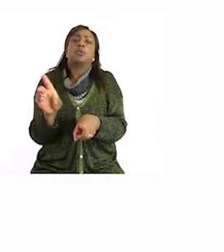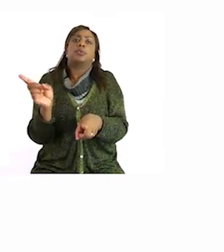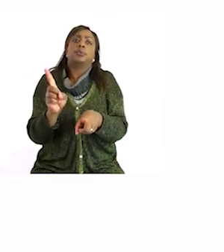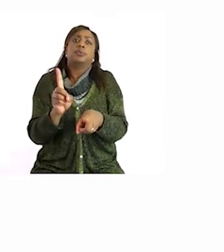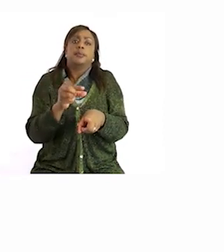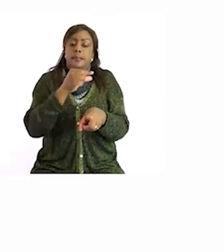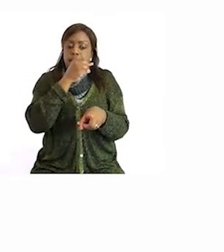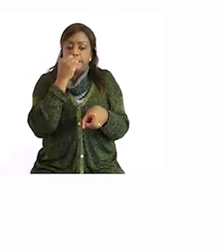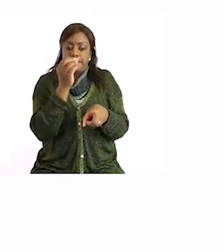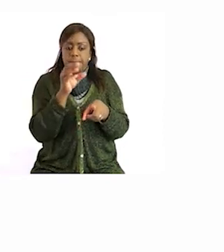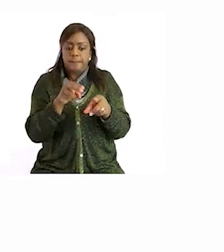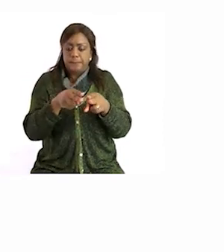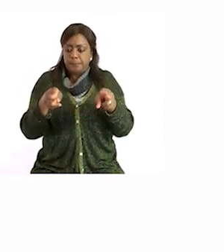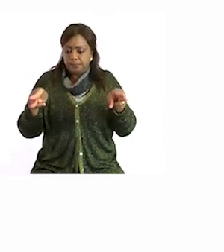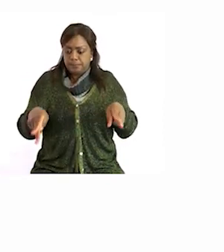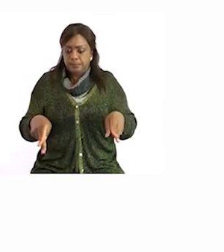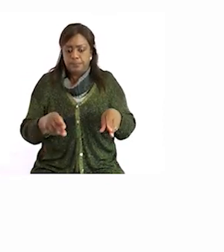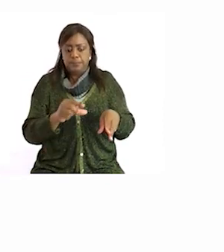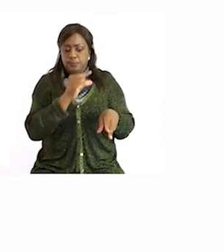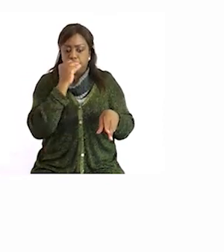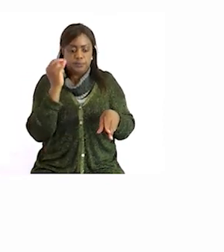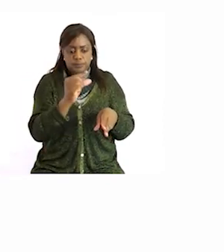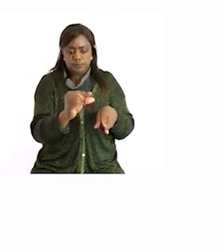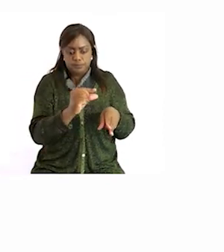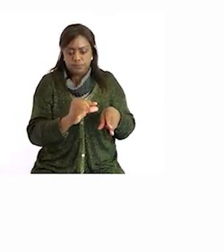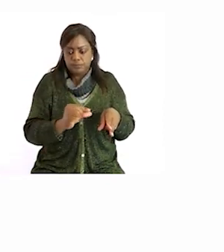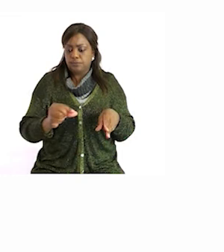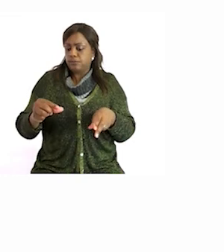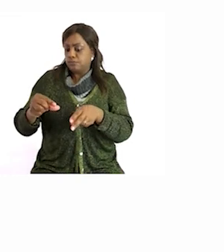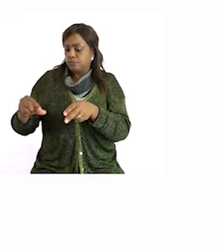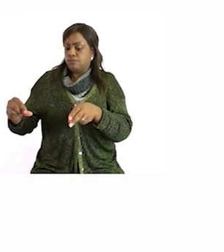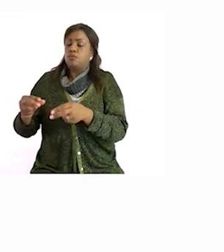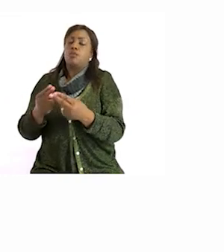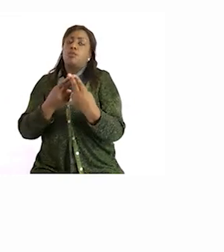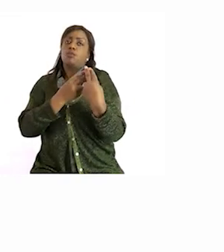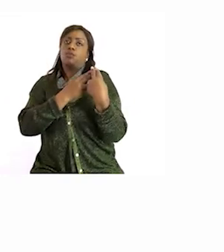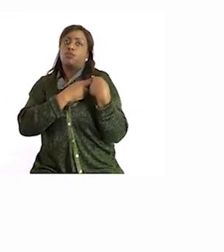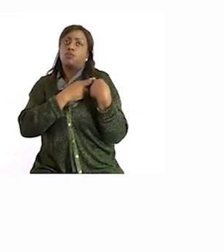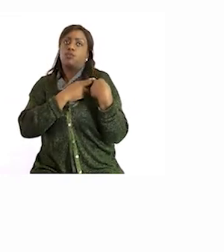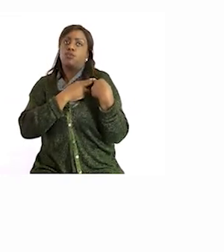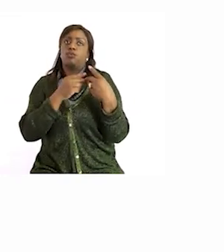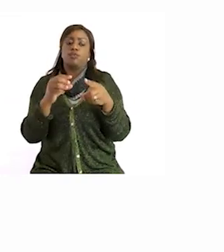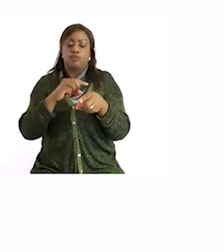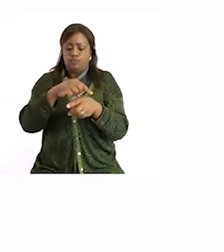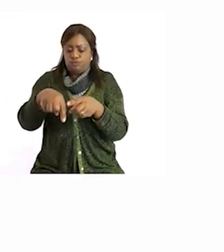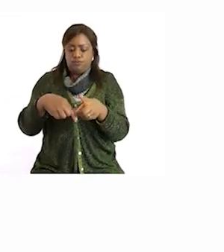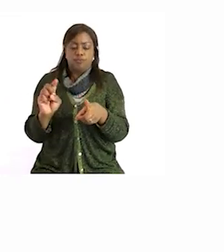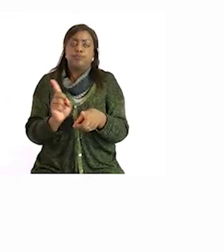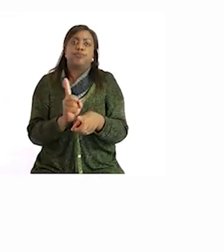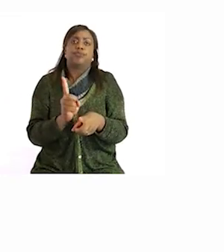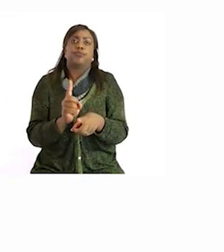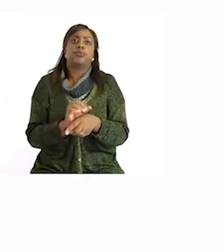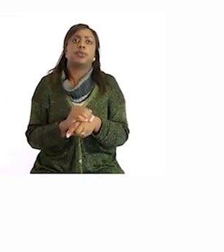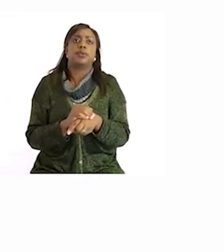And this table shows on the left side the organ name, and on the right side the function or the use of